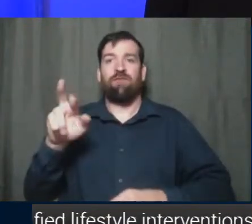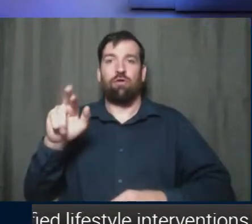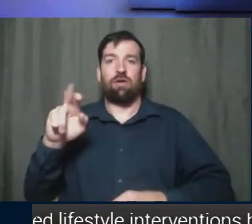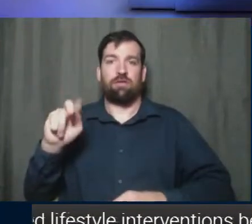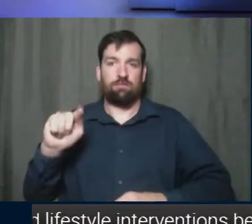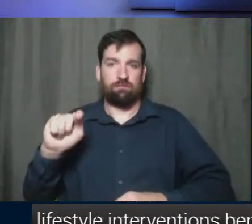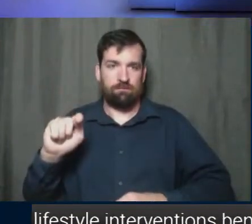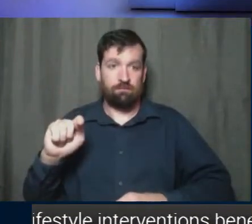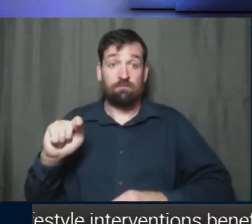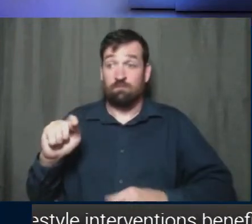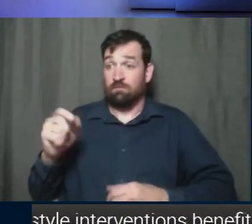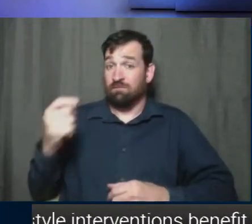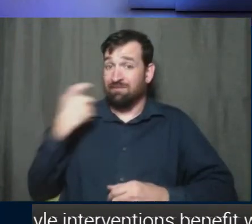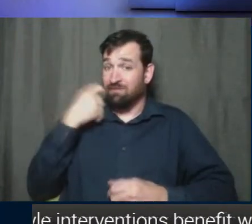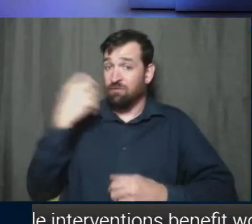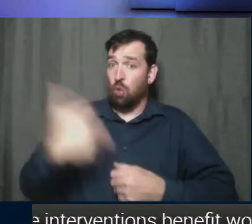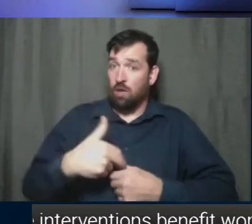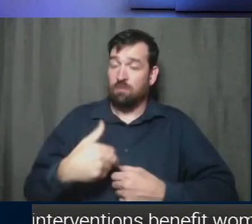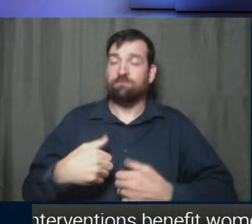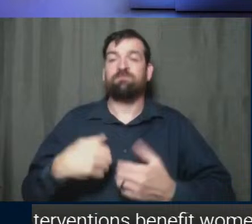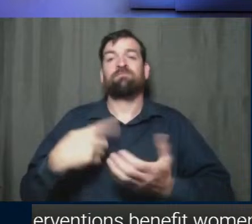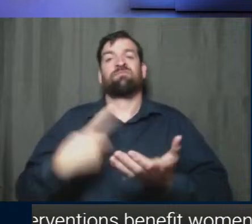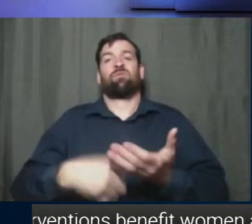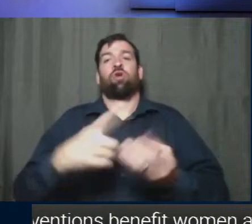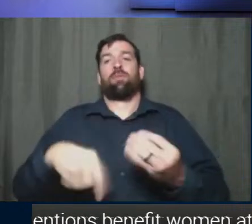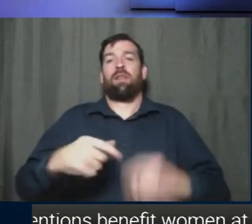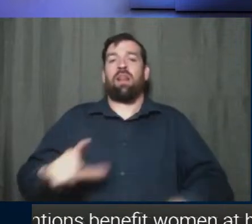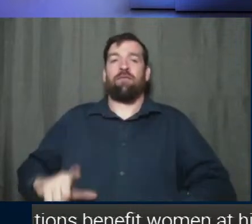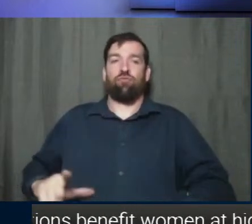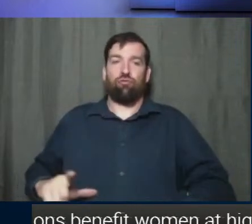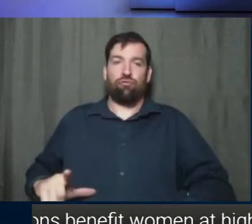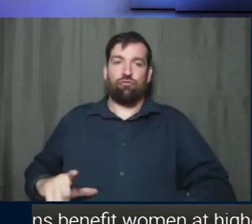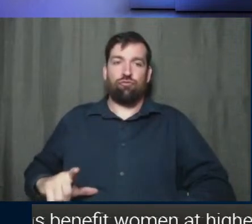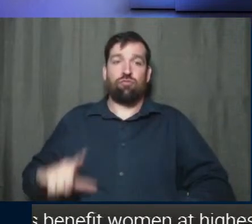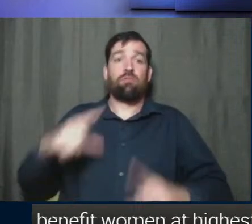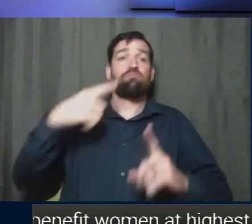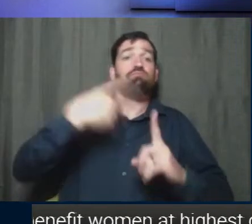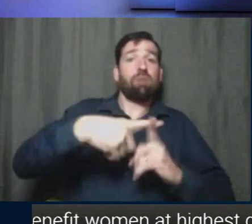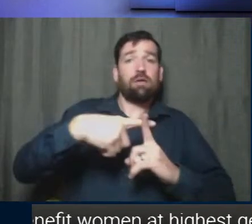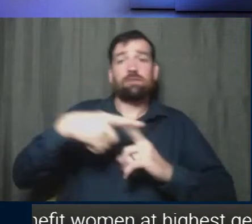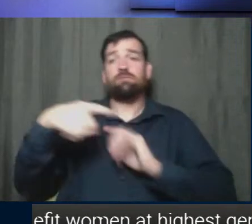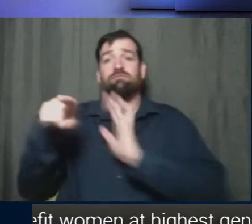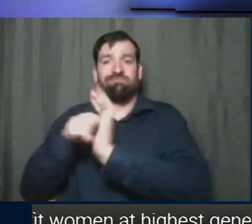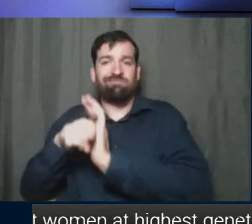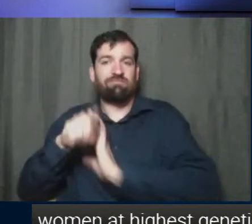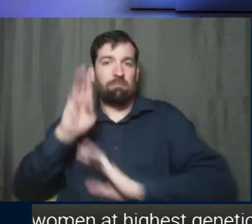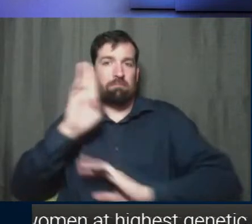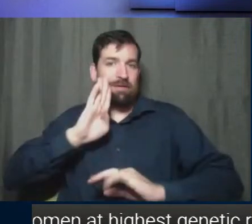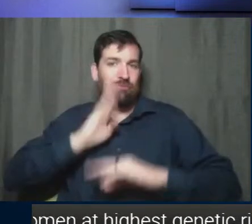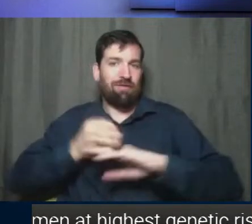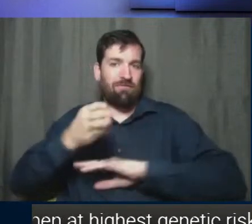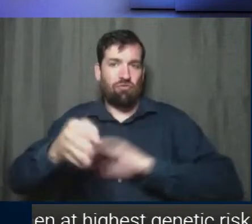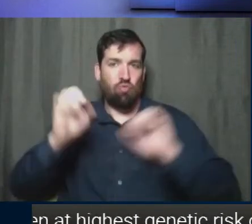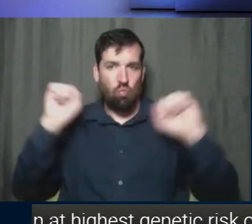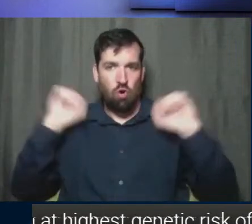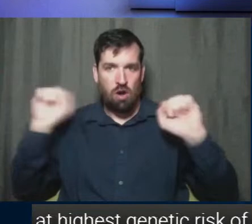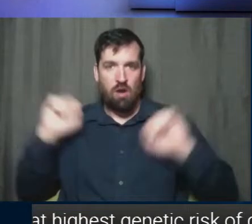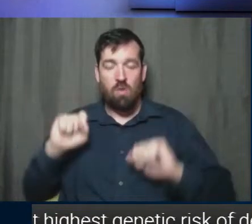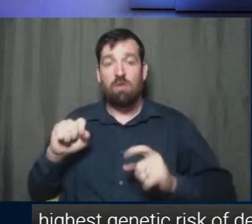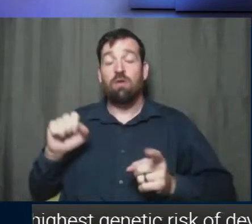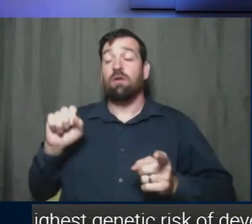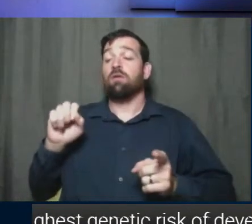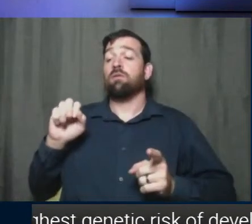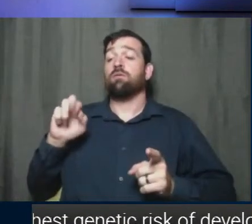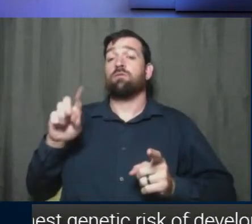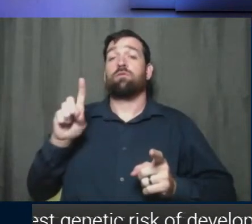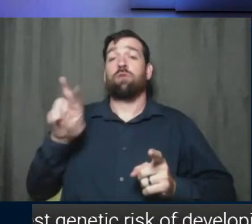just joining us, we're talking about the liver. Also the pros and cons of drinking beer after a workout. Here with me and on the set is Dr. Ryan Taylor, Medical Director